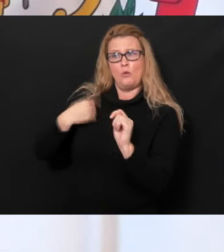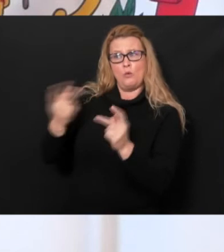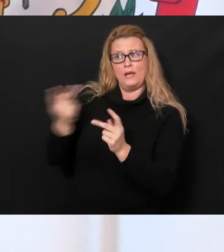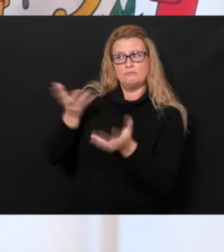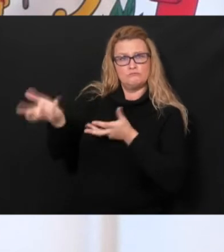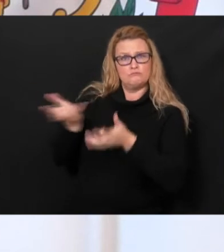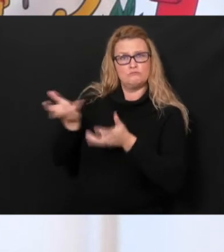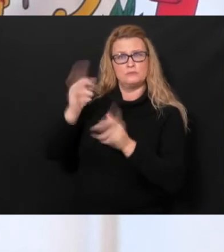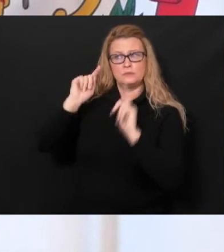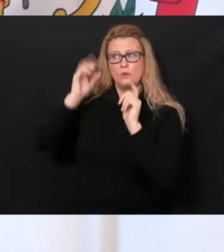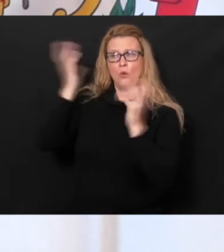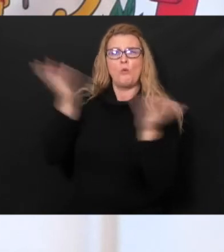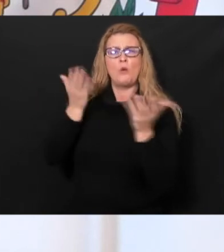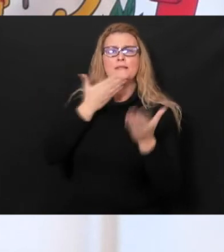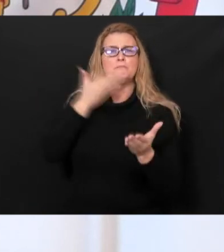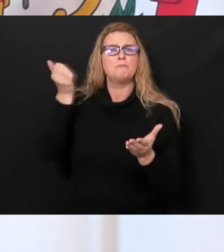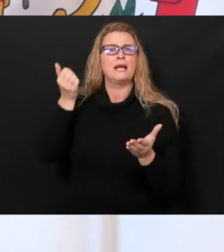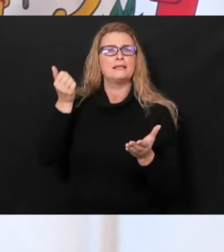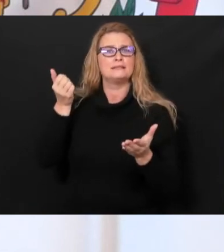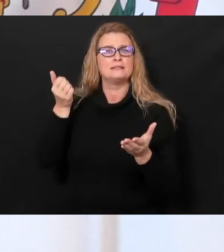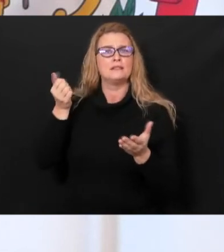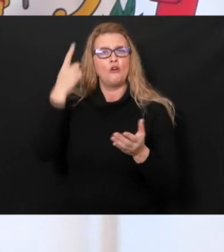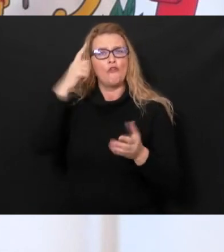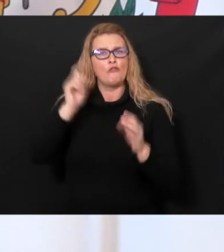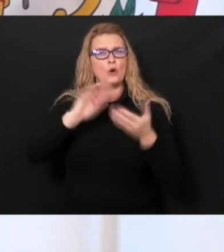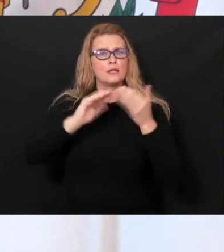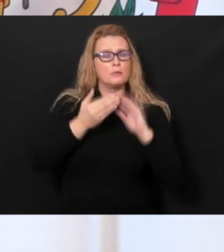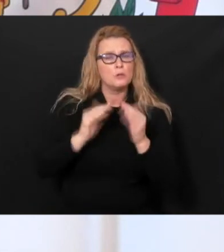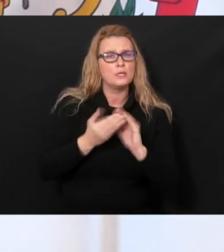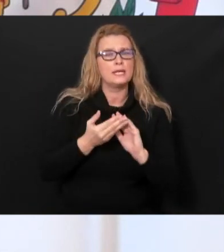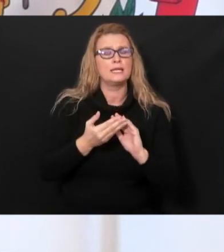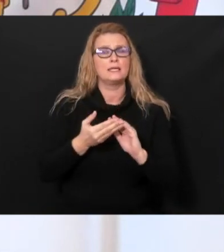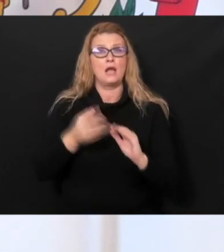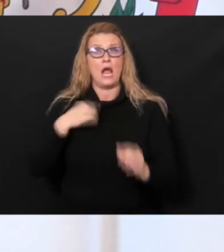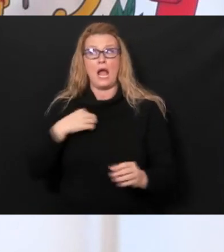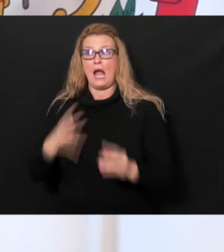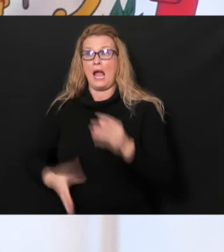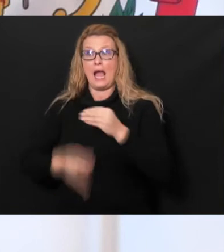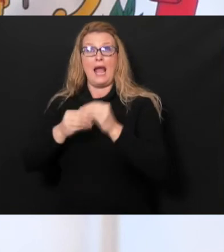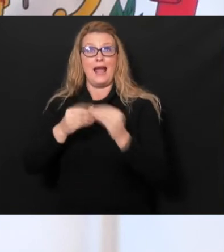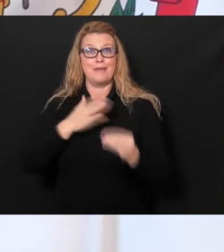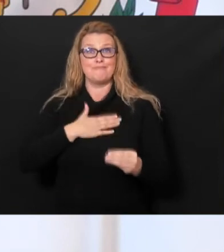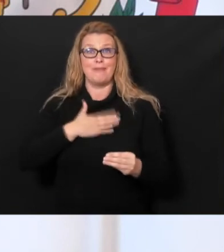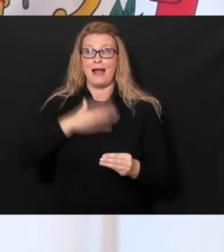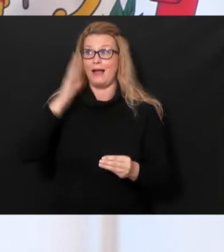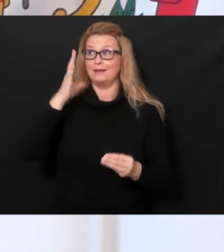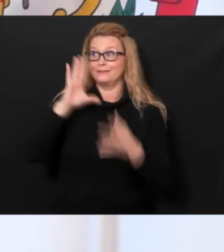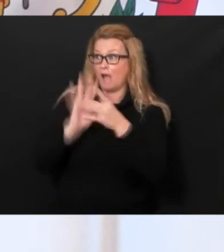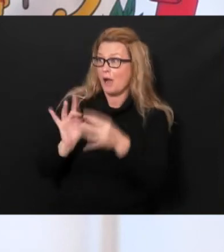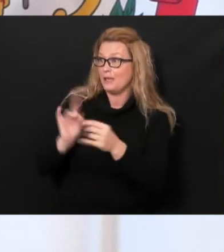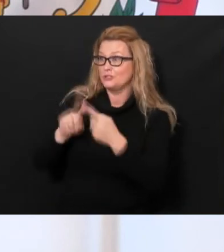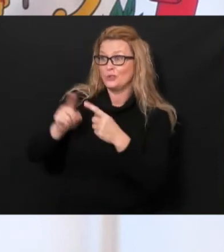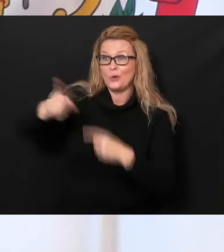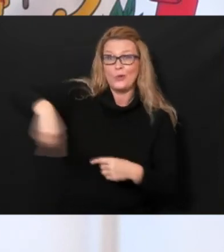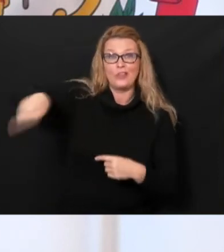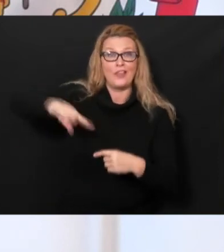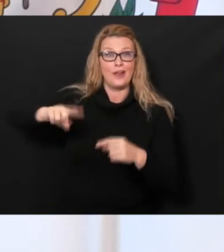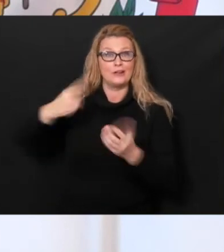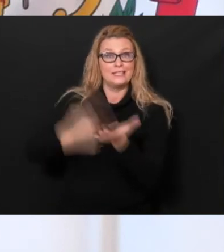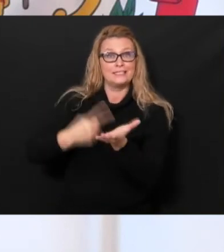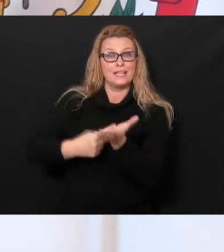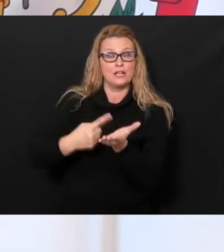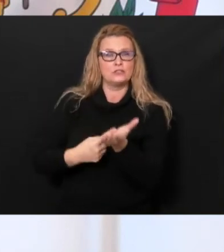on recommendations of the experts, and then I'm going to add my 2 cents and whatever I think is very, very the